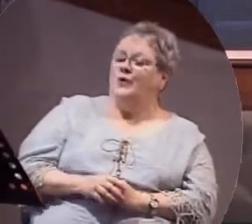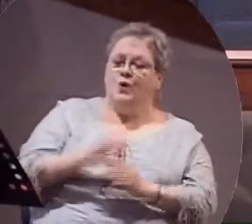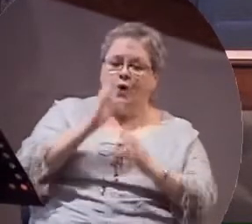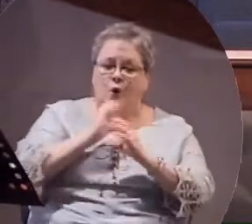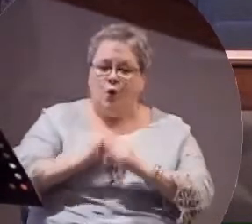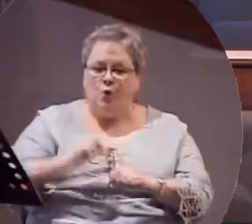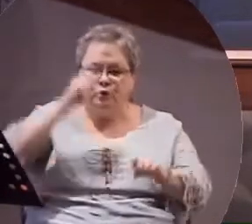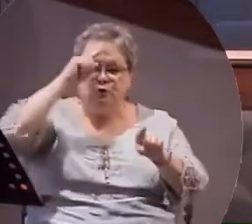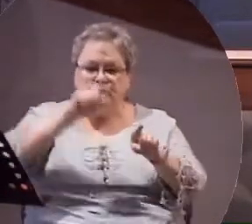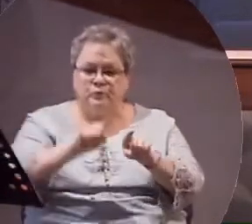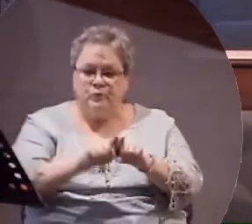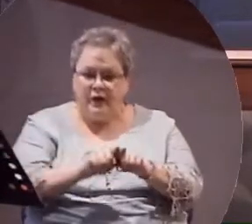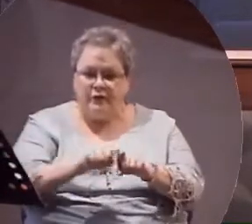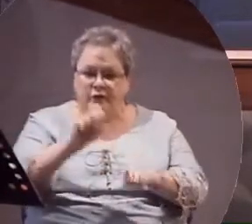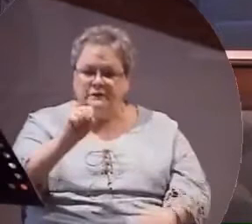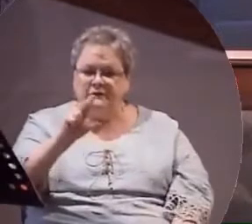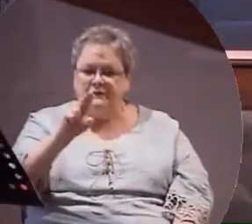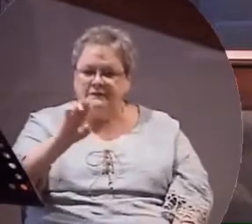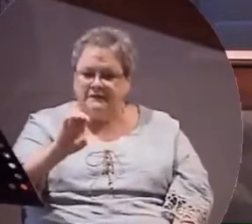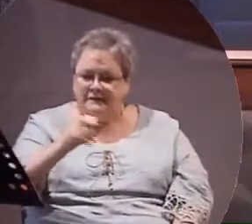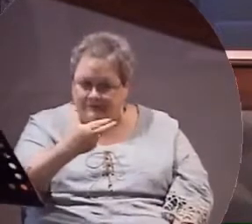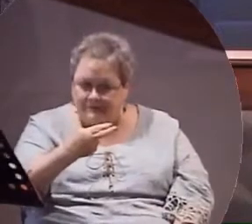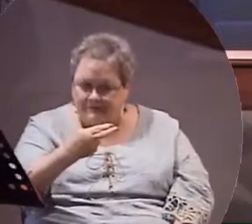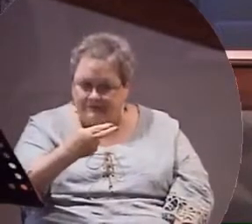Old Brother Such.